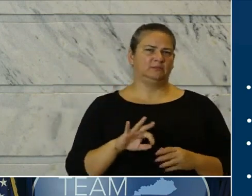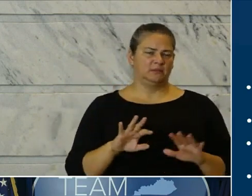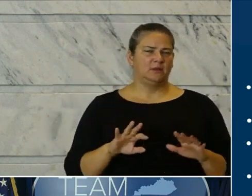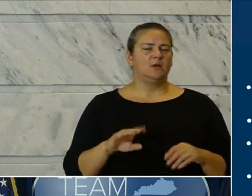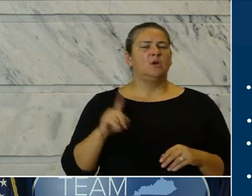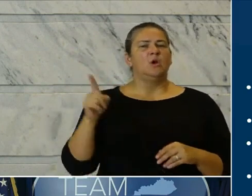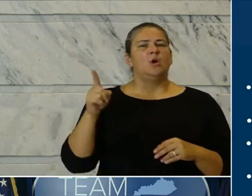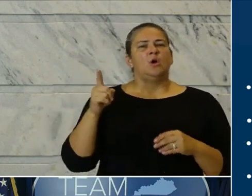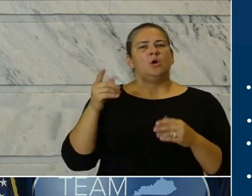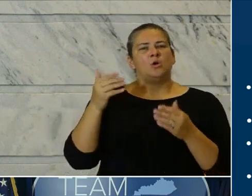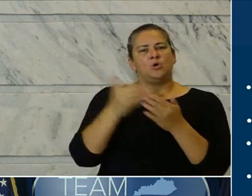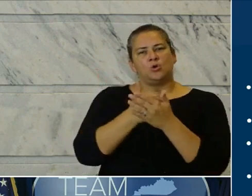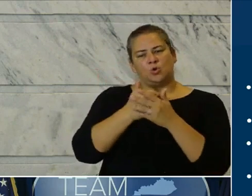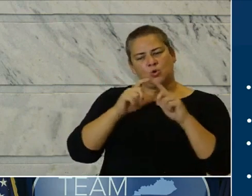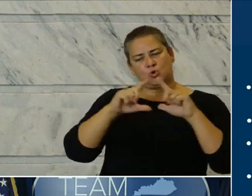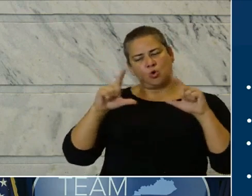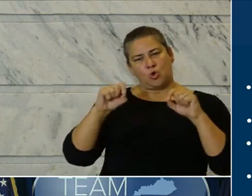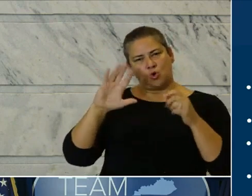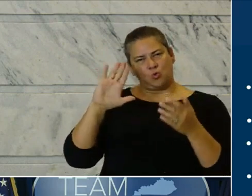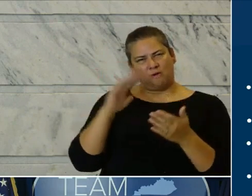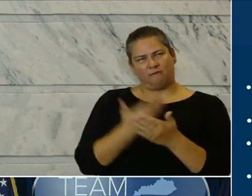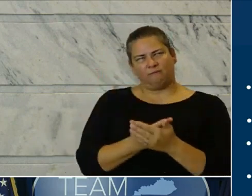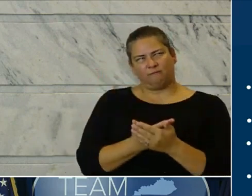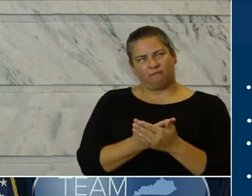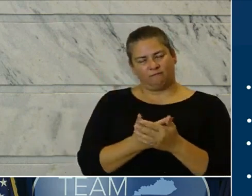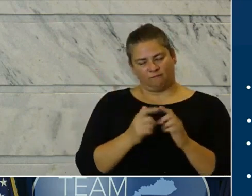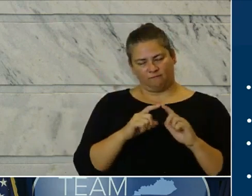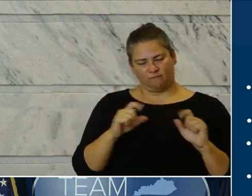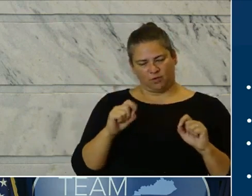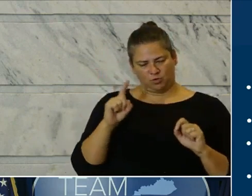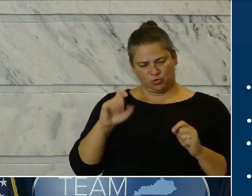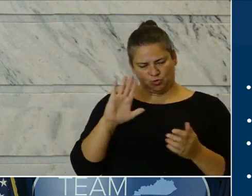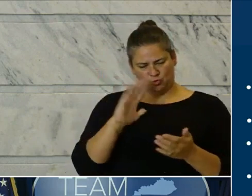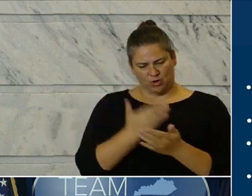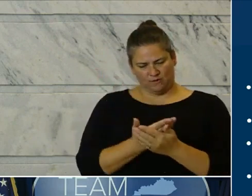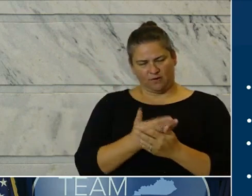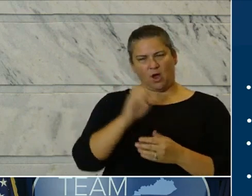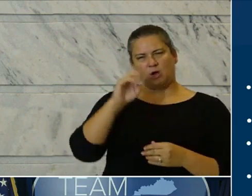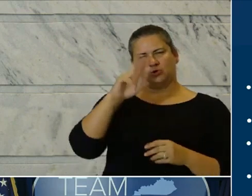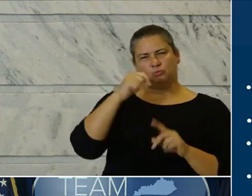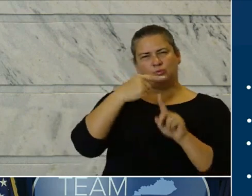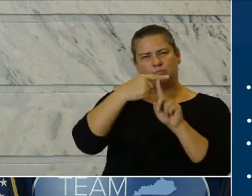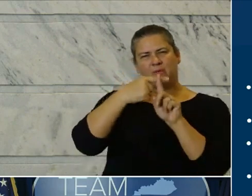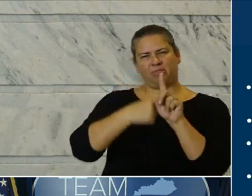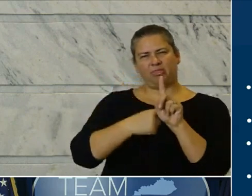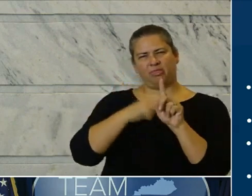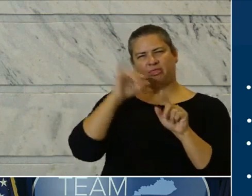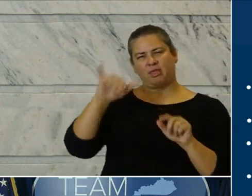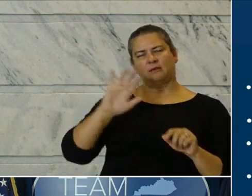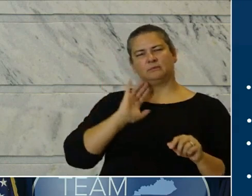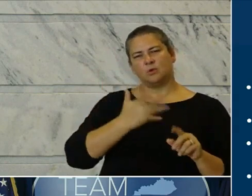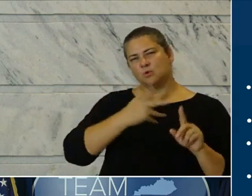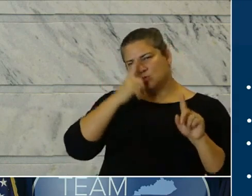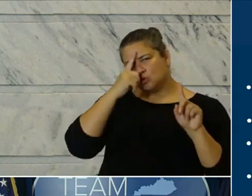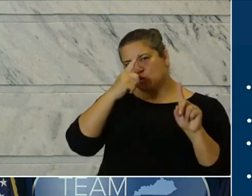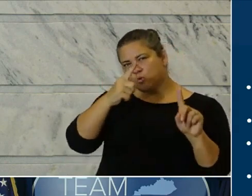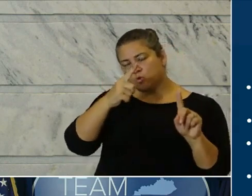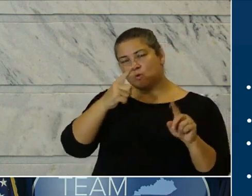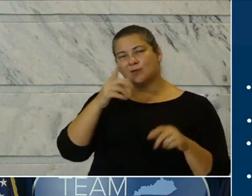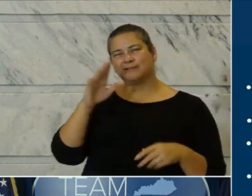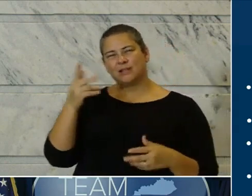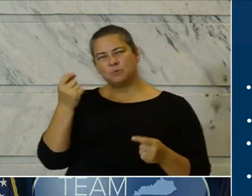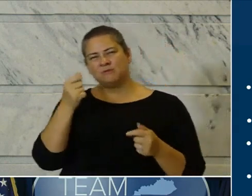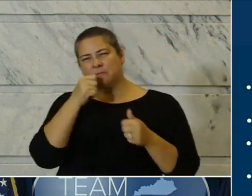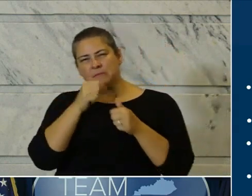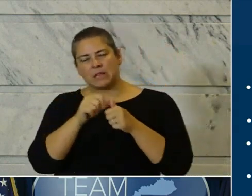new cards that arrive sometime between in the month of October is what we're aiming for. The mails have slowed us down a little